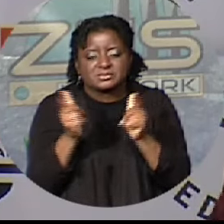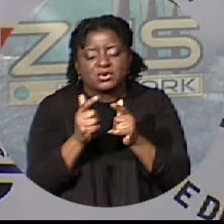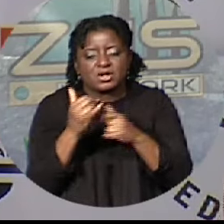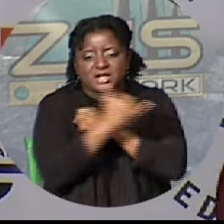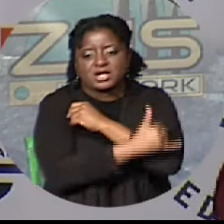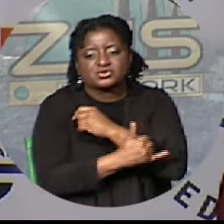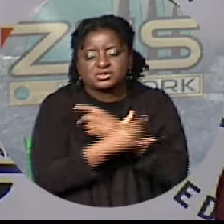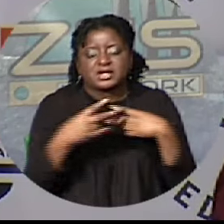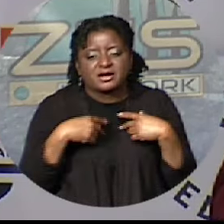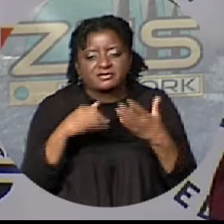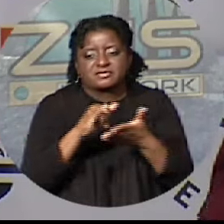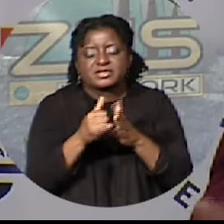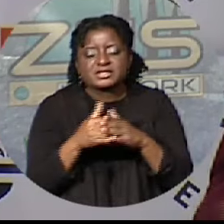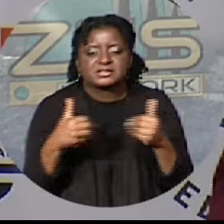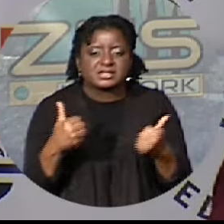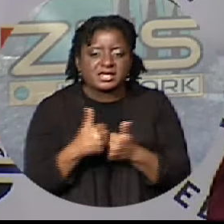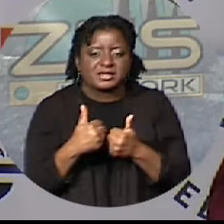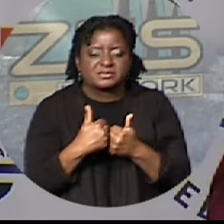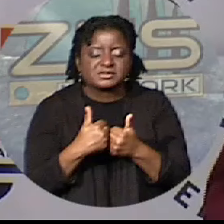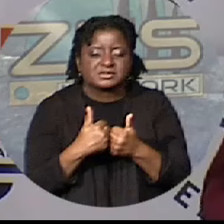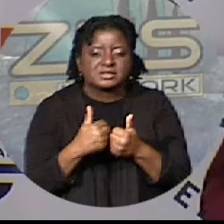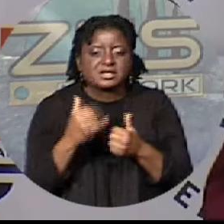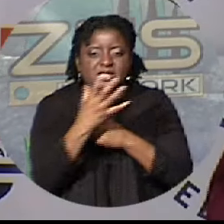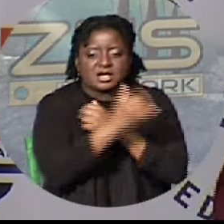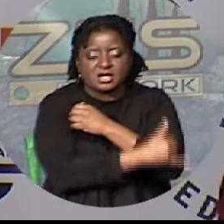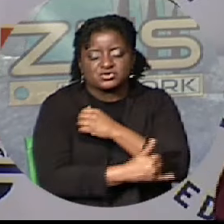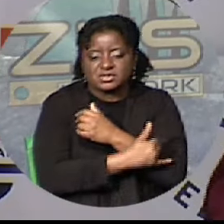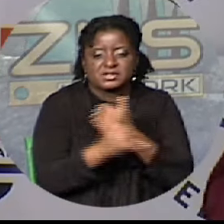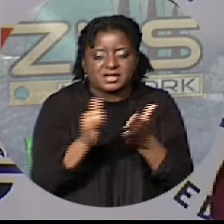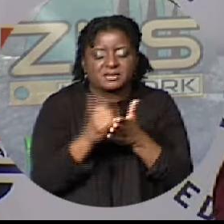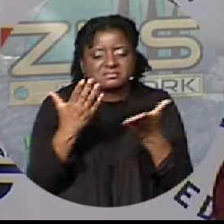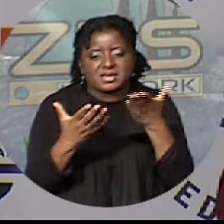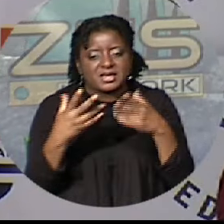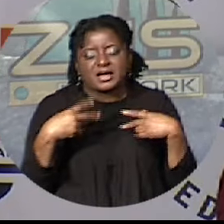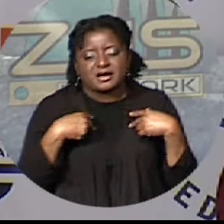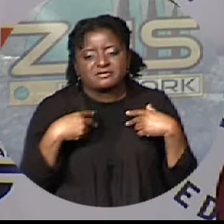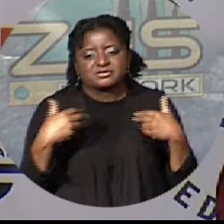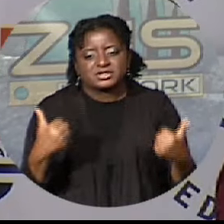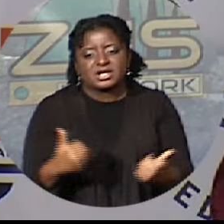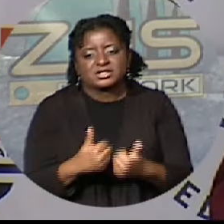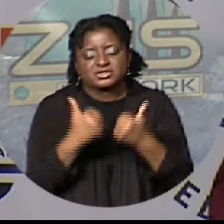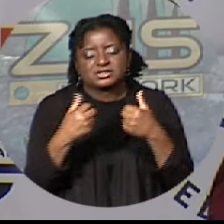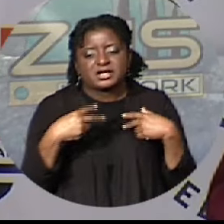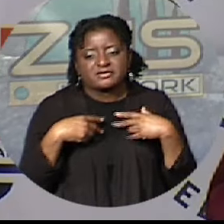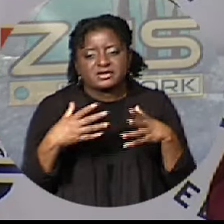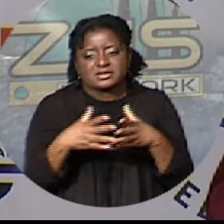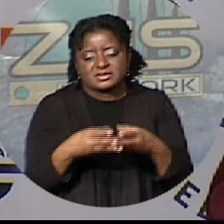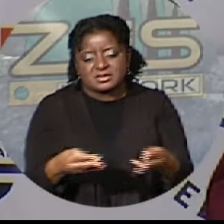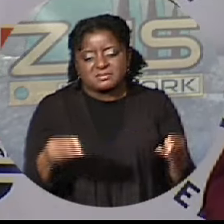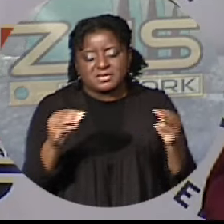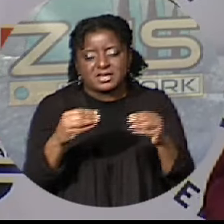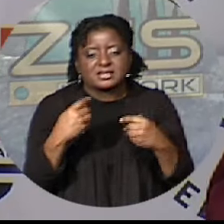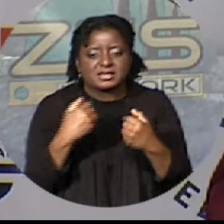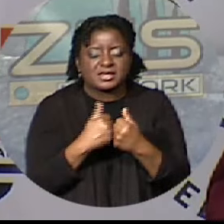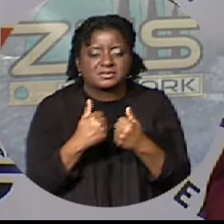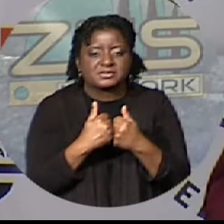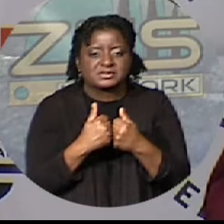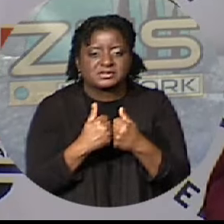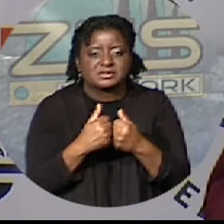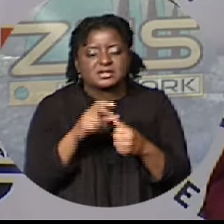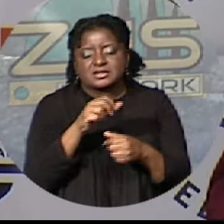able to host these games, countries that may have challenges in hosting the main games. The others conveniently